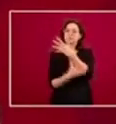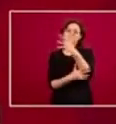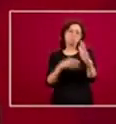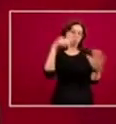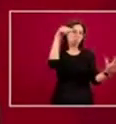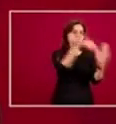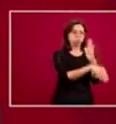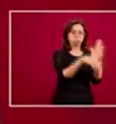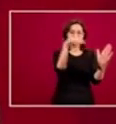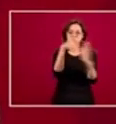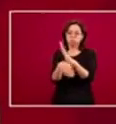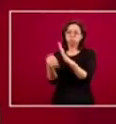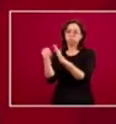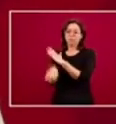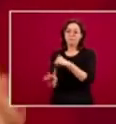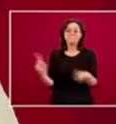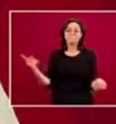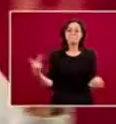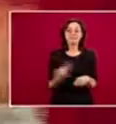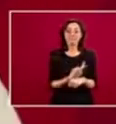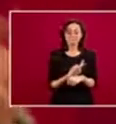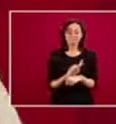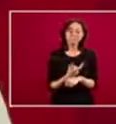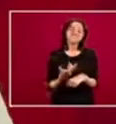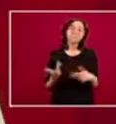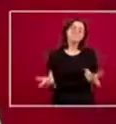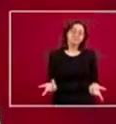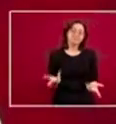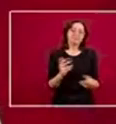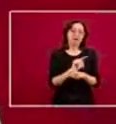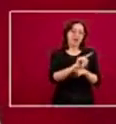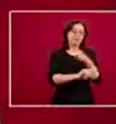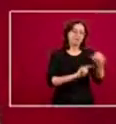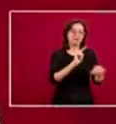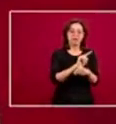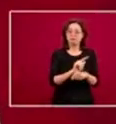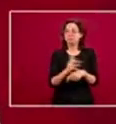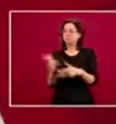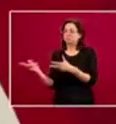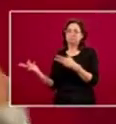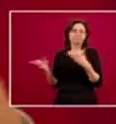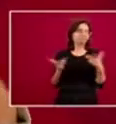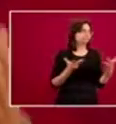and the degradation of the environment. So by